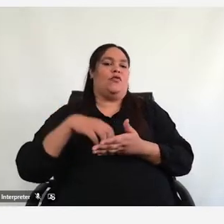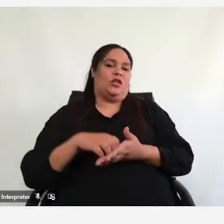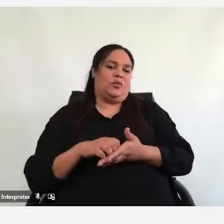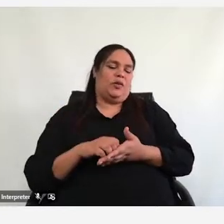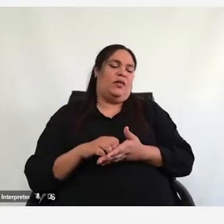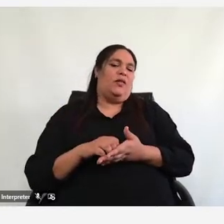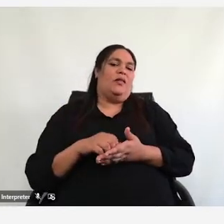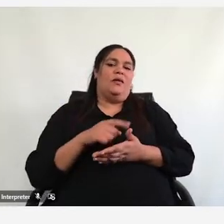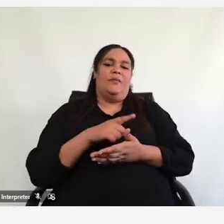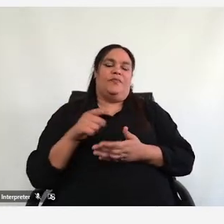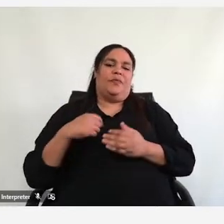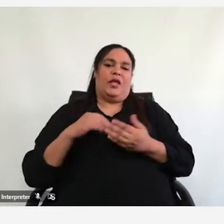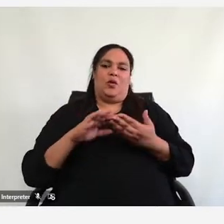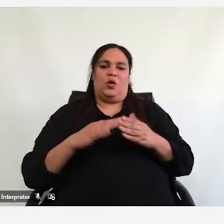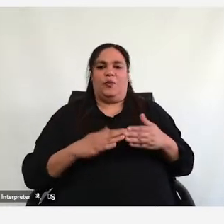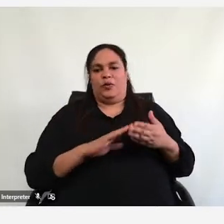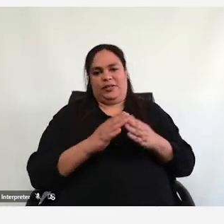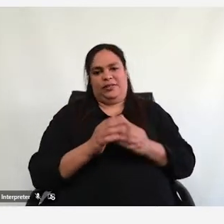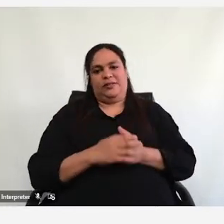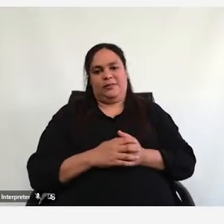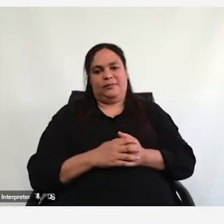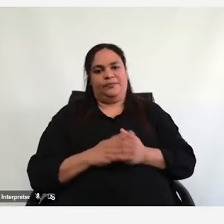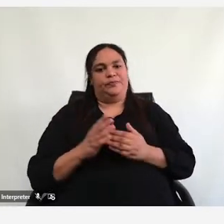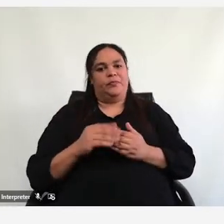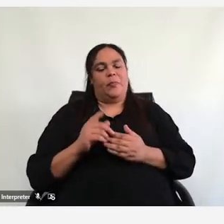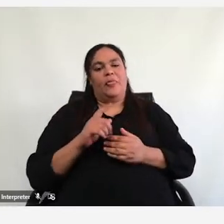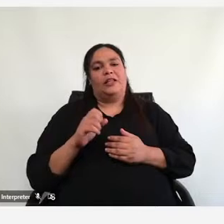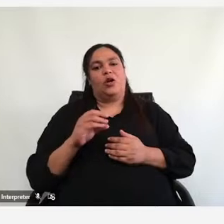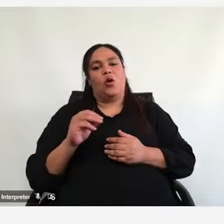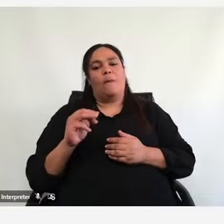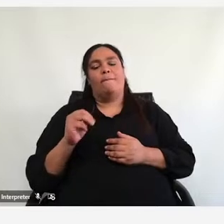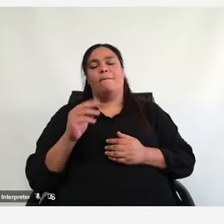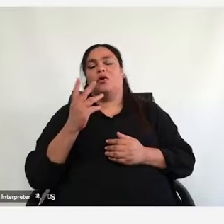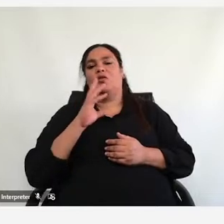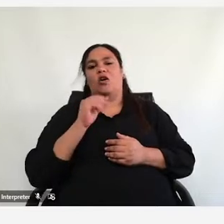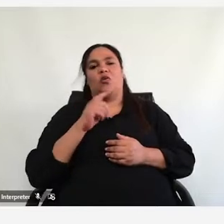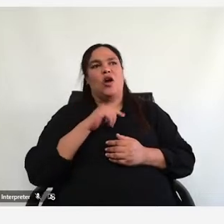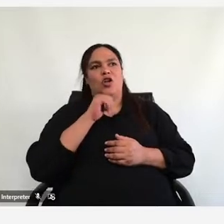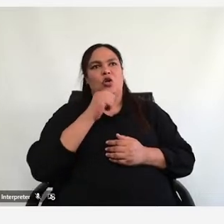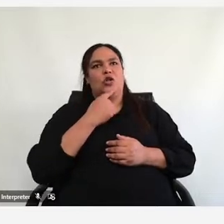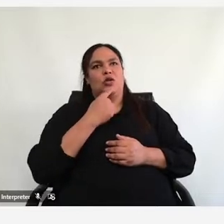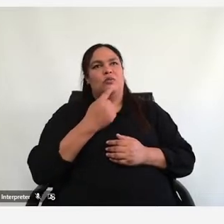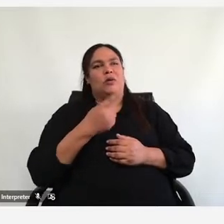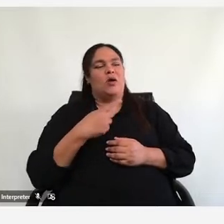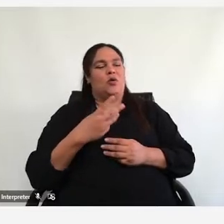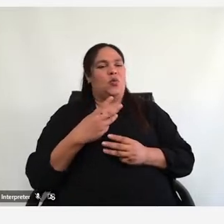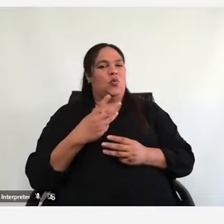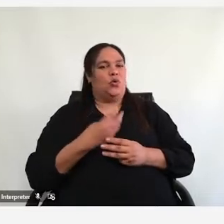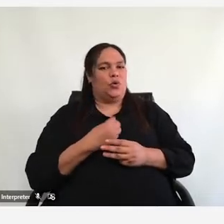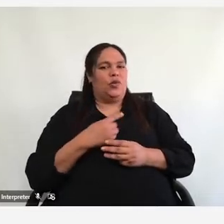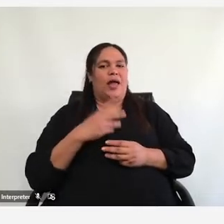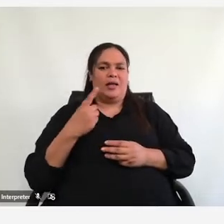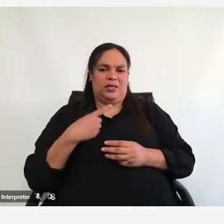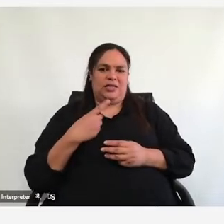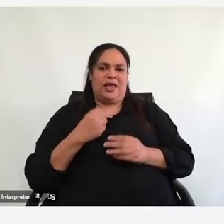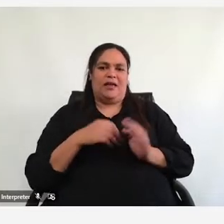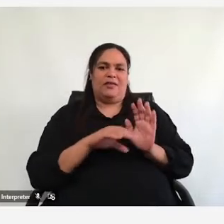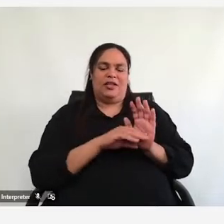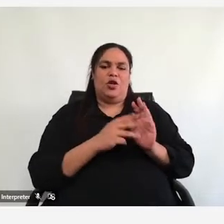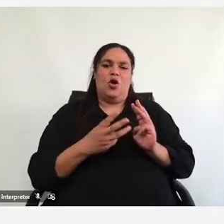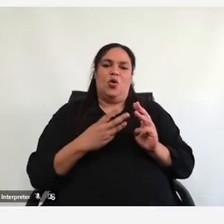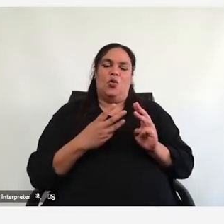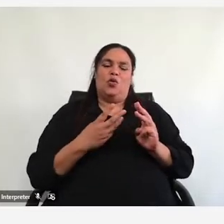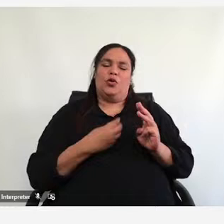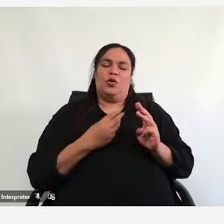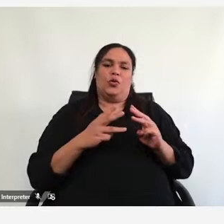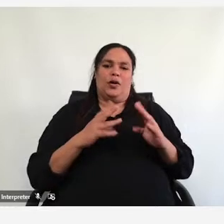of our communities. Member Litterkong also asked, why didn't I mention youth unemployment? I did actually have a section on youth unemployment in the